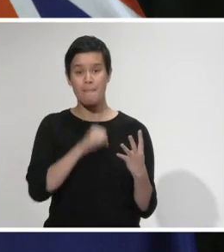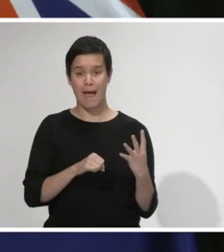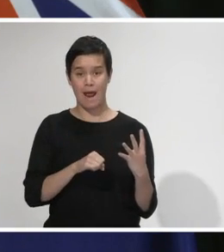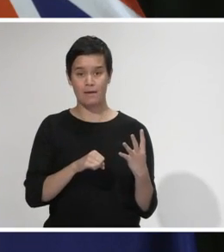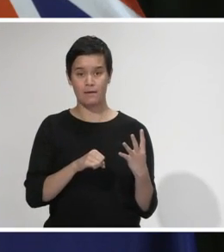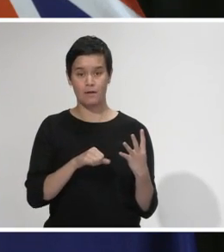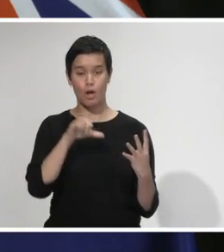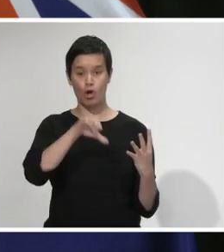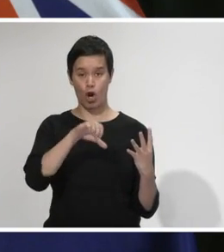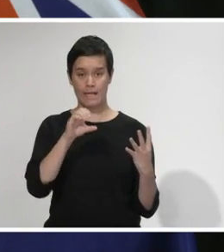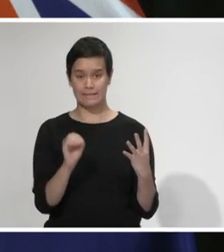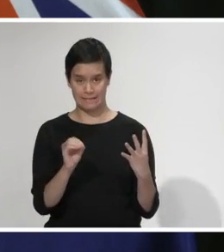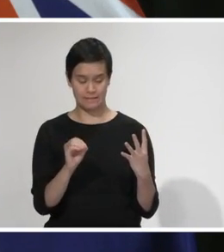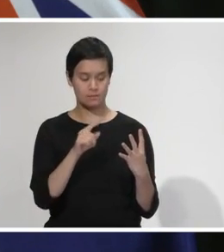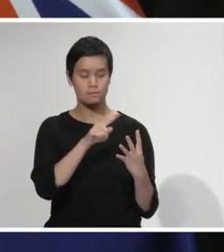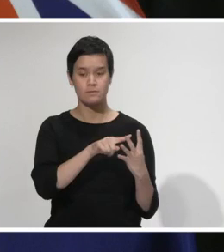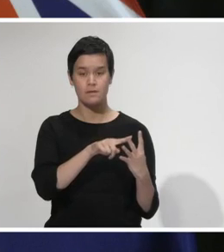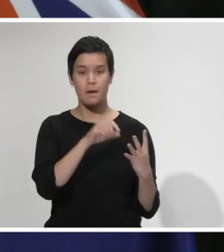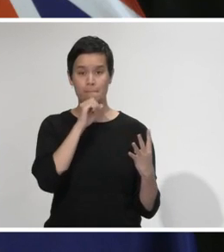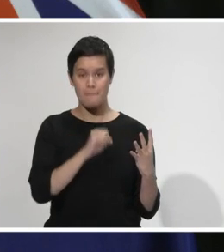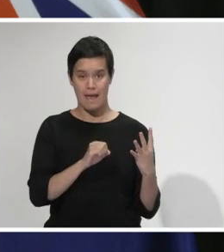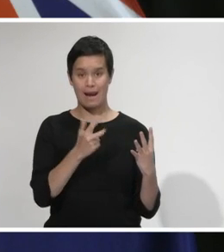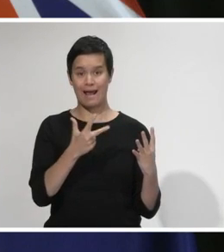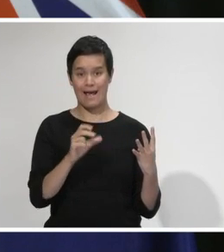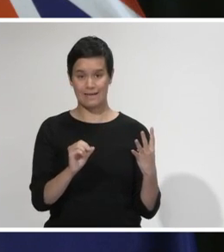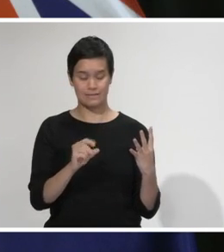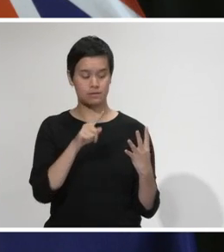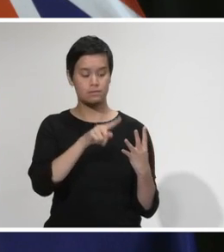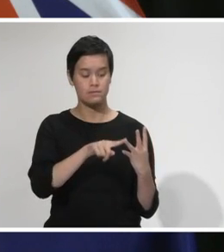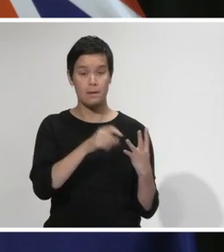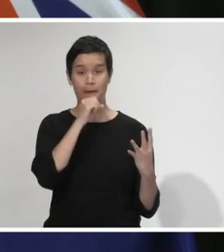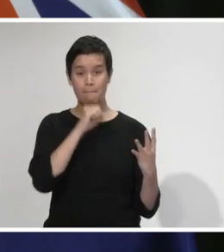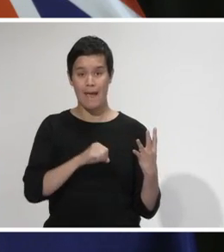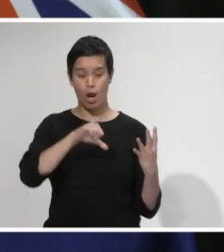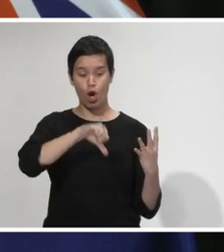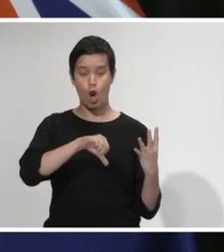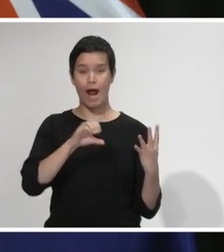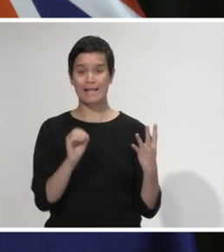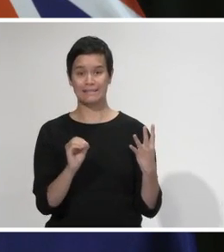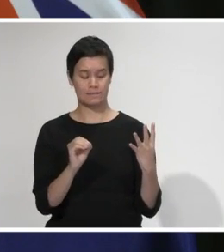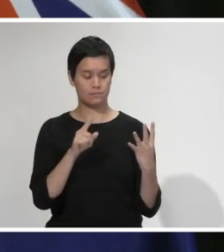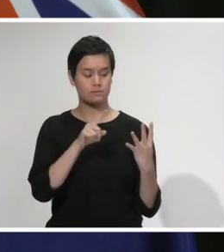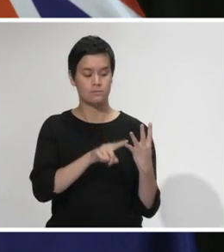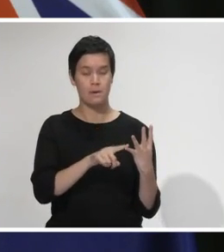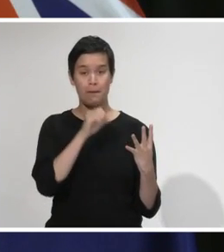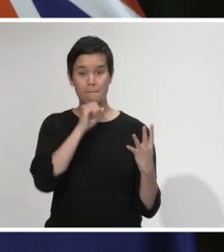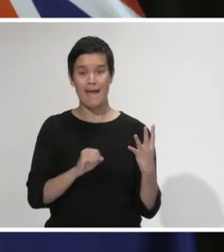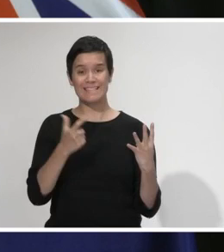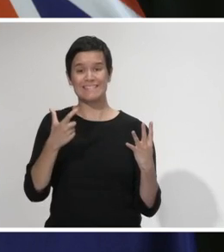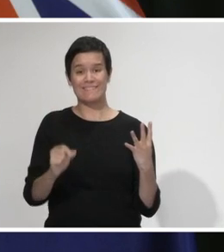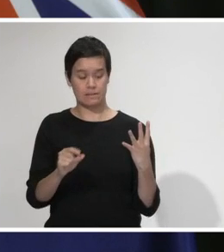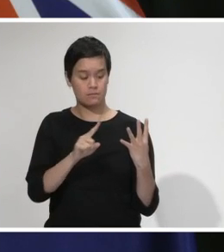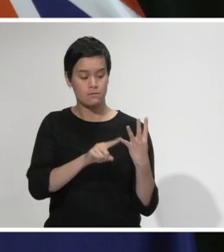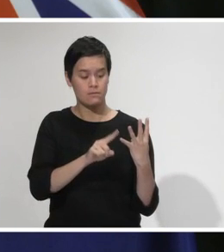his 80s at Burwood, another man in his 90s at Burwood, and the 4th death was of a man in his 70s